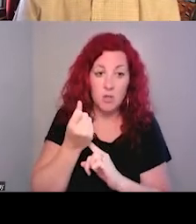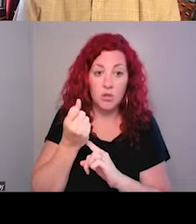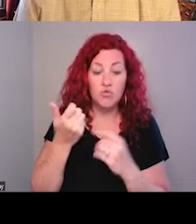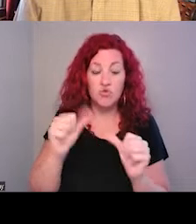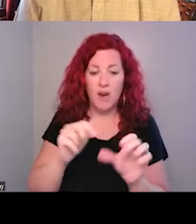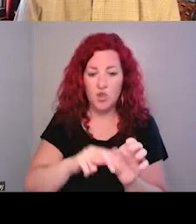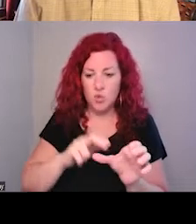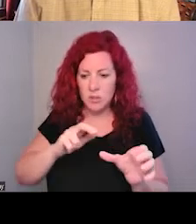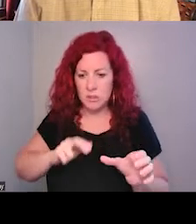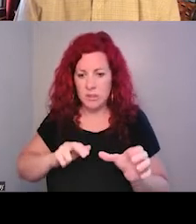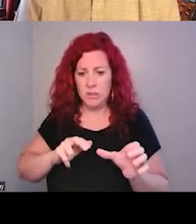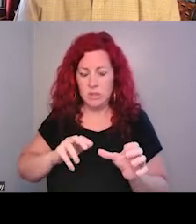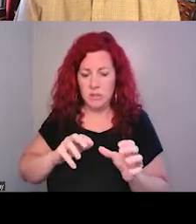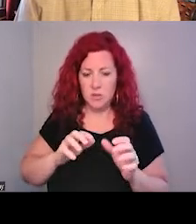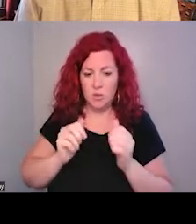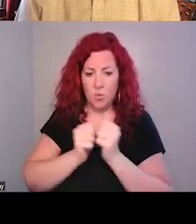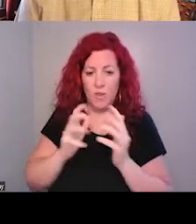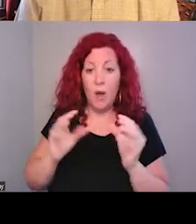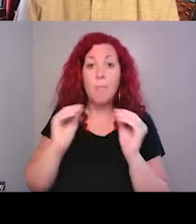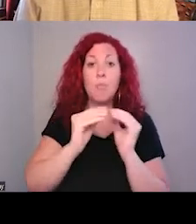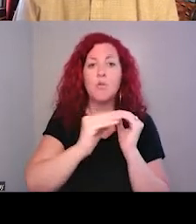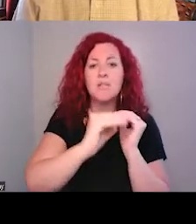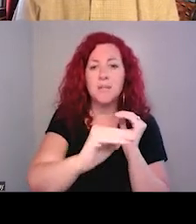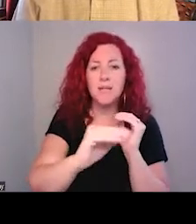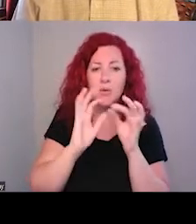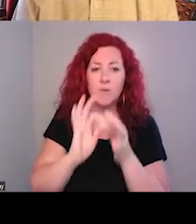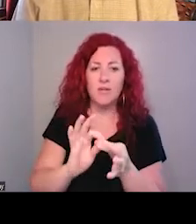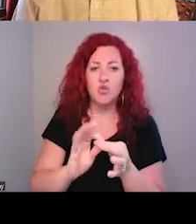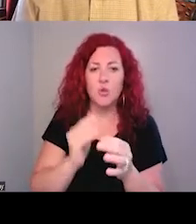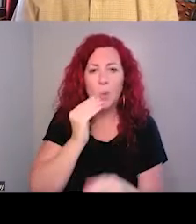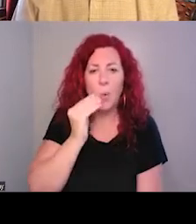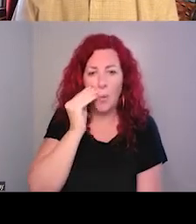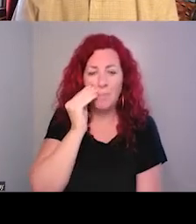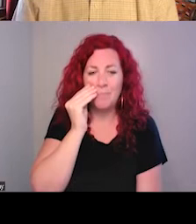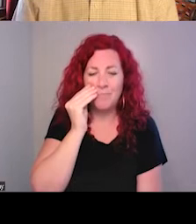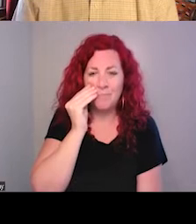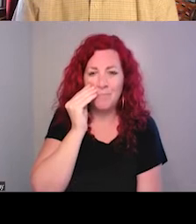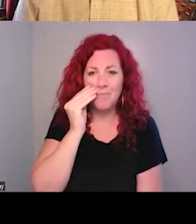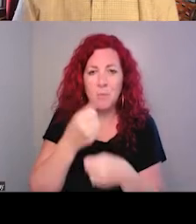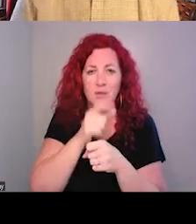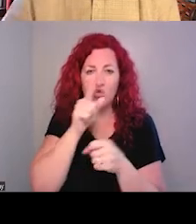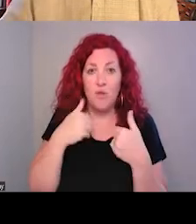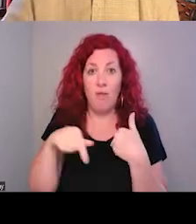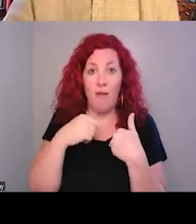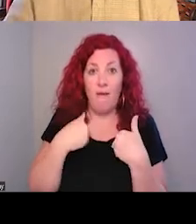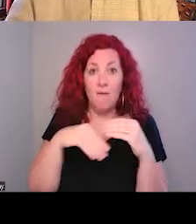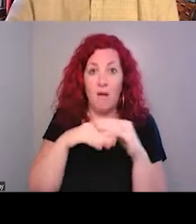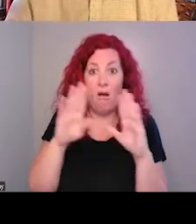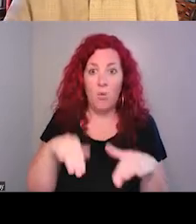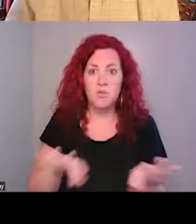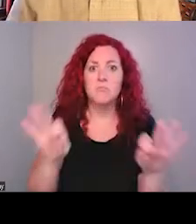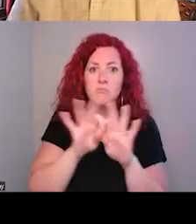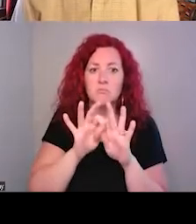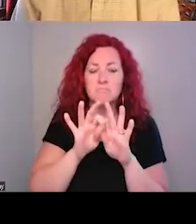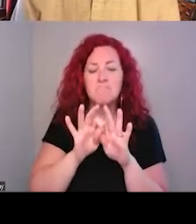without having greater stability in their housing situation. And so ensuring access to housing is really important.